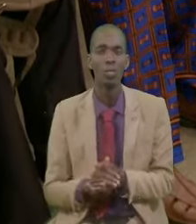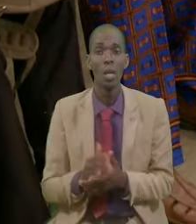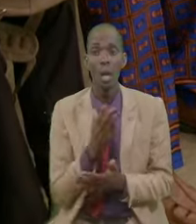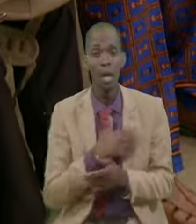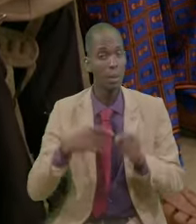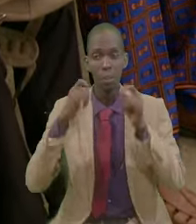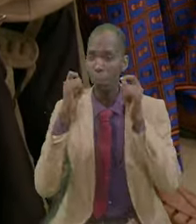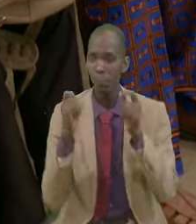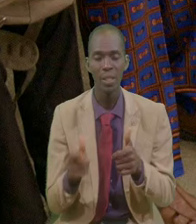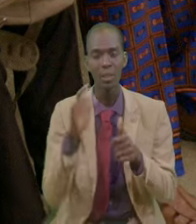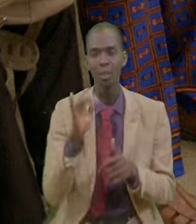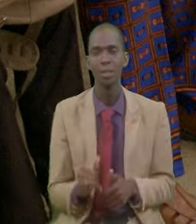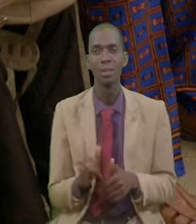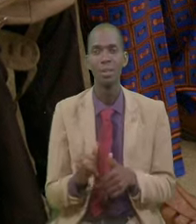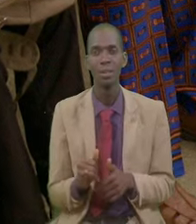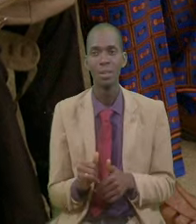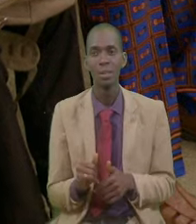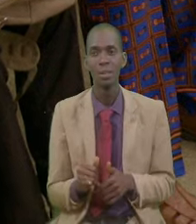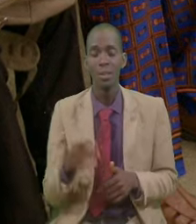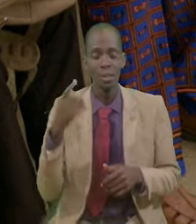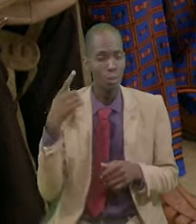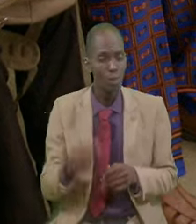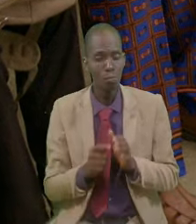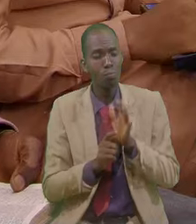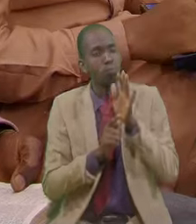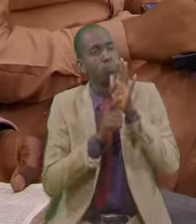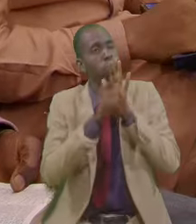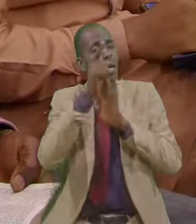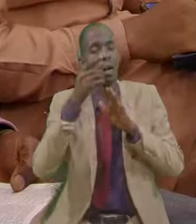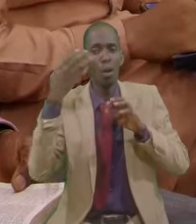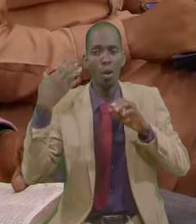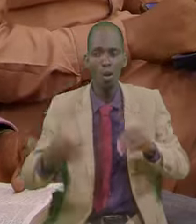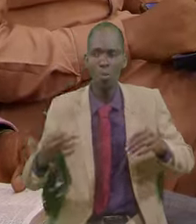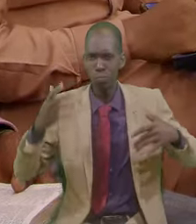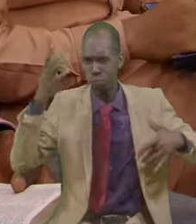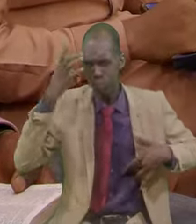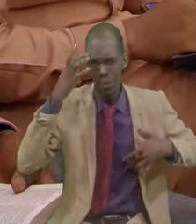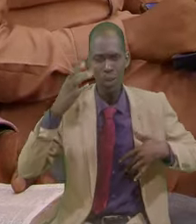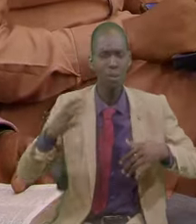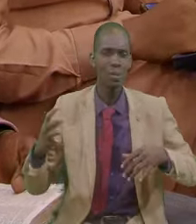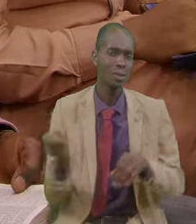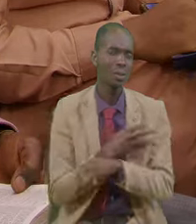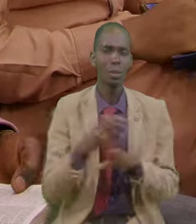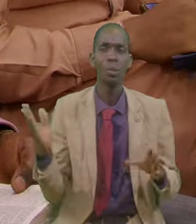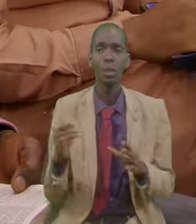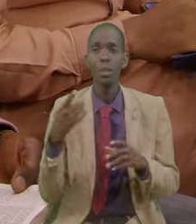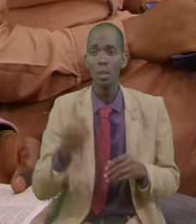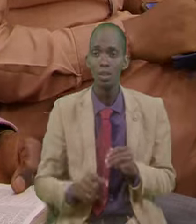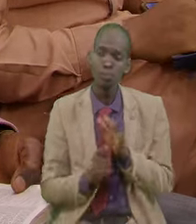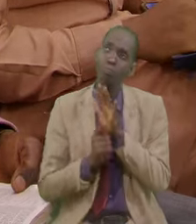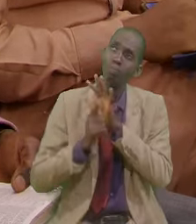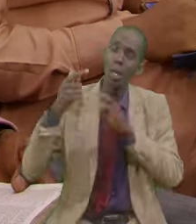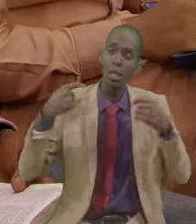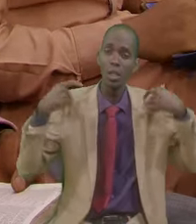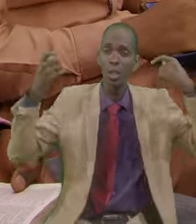immediately, giant of infirmity defeated. And immediately, I said, the giant of infirmity